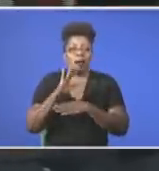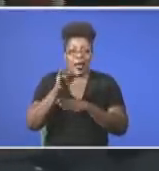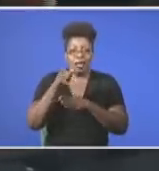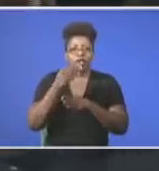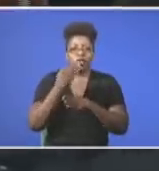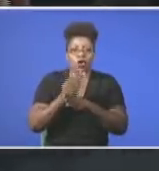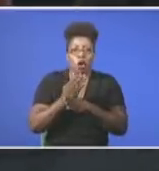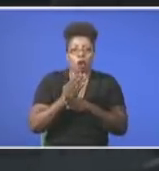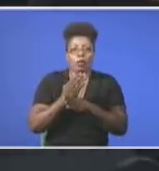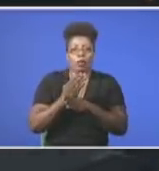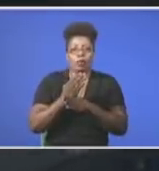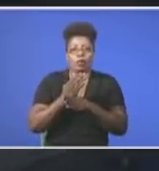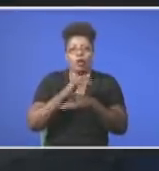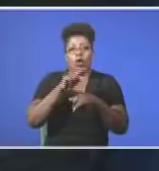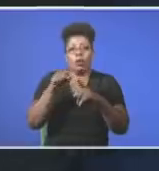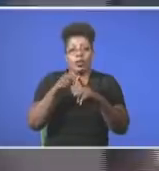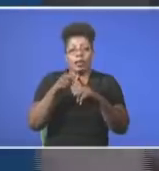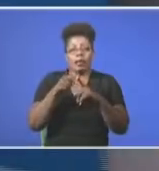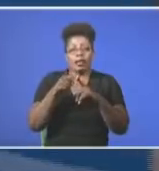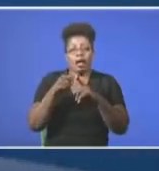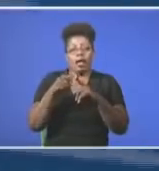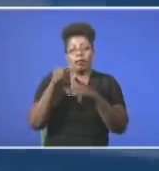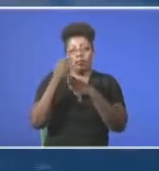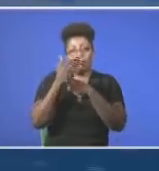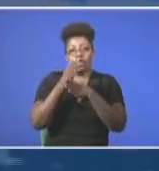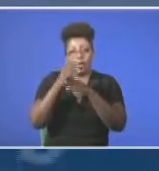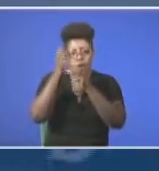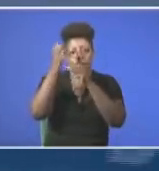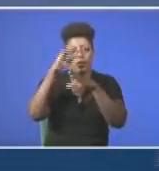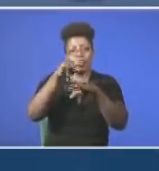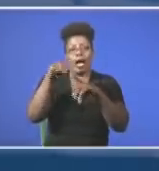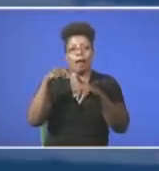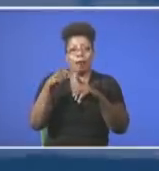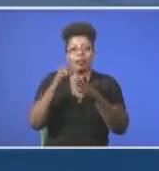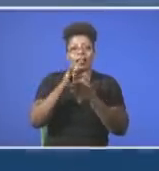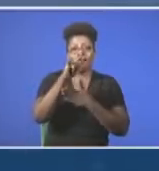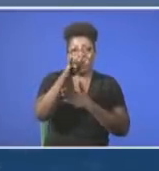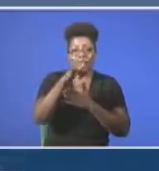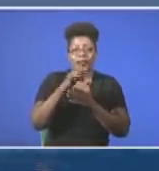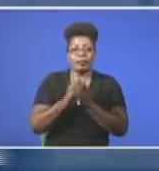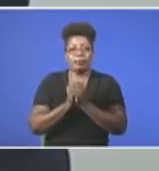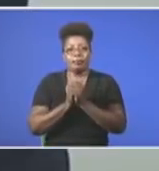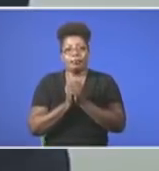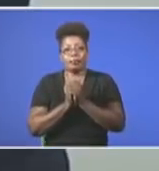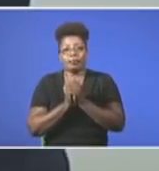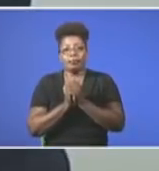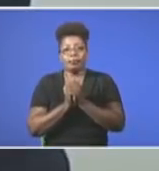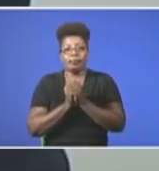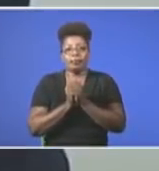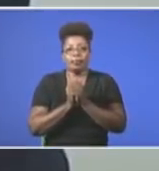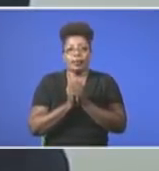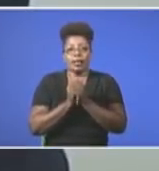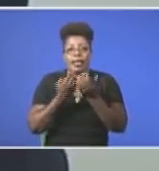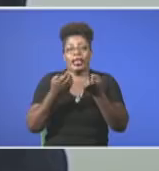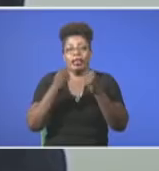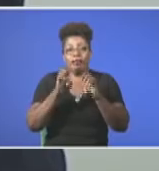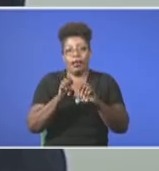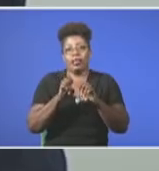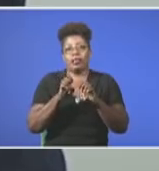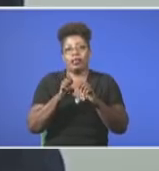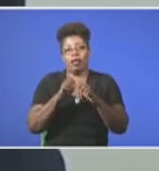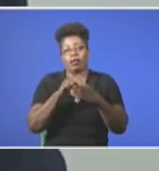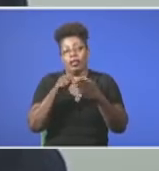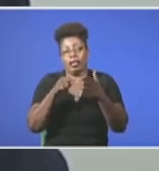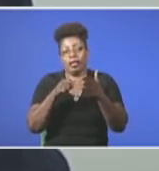status of their flights. Here's what Managing Director Tracy Cooper had to say. In the event of such great disruption